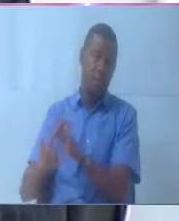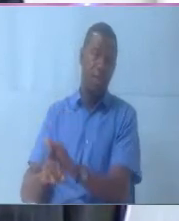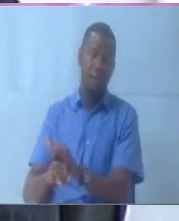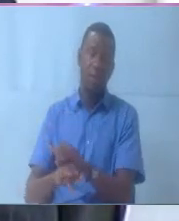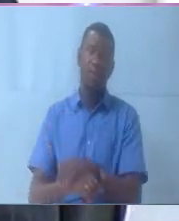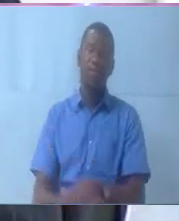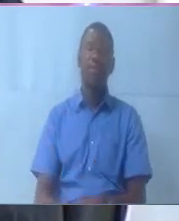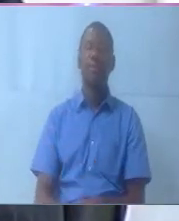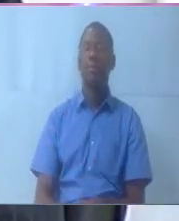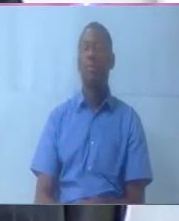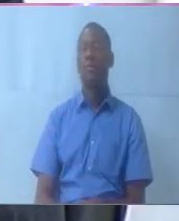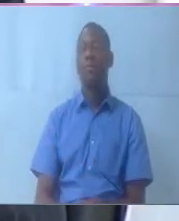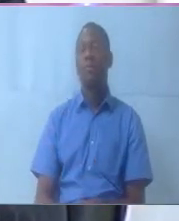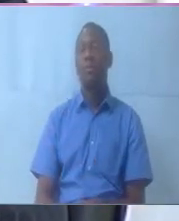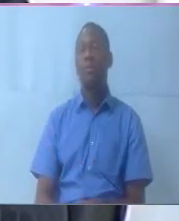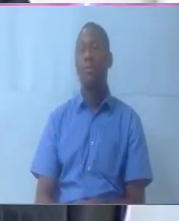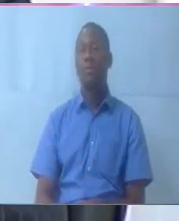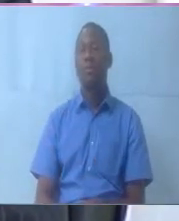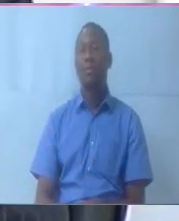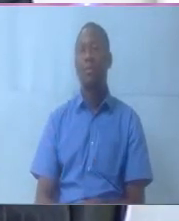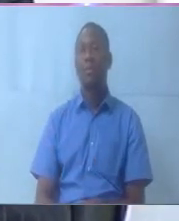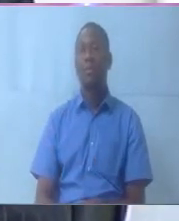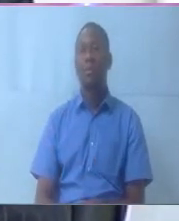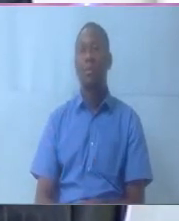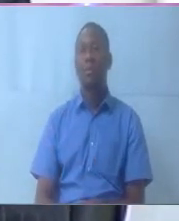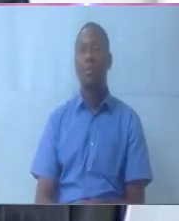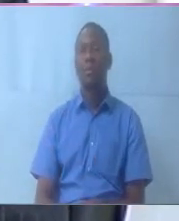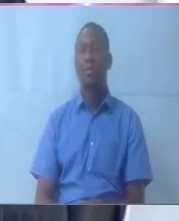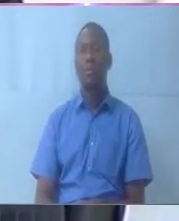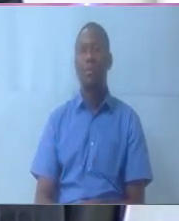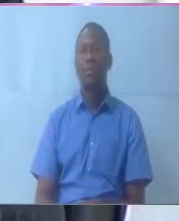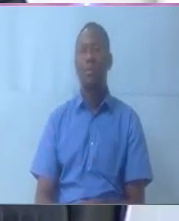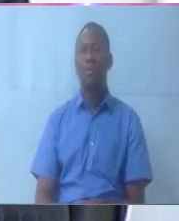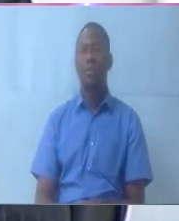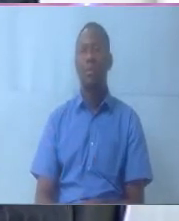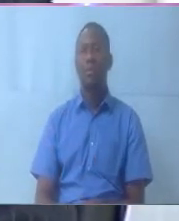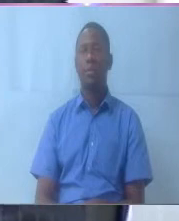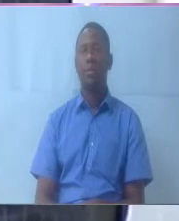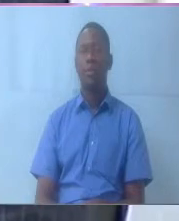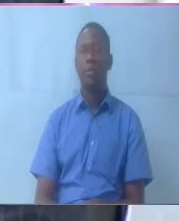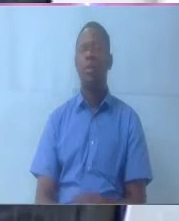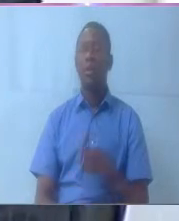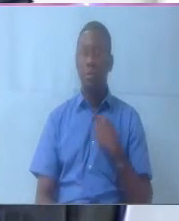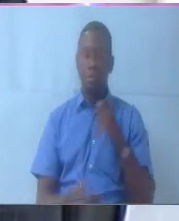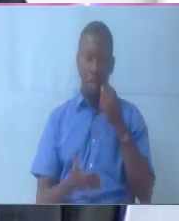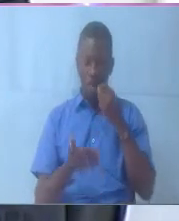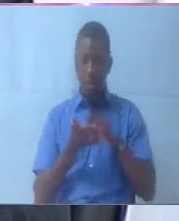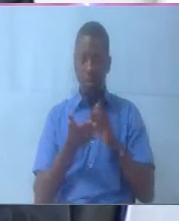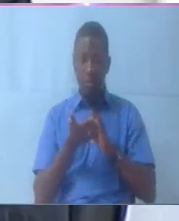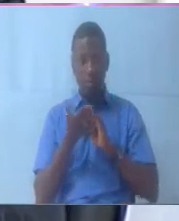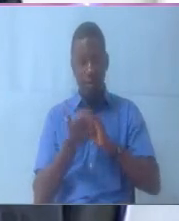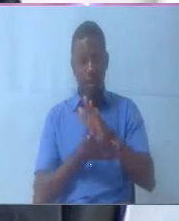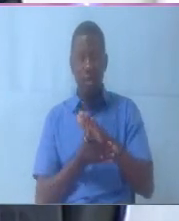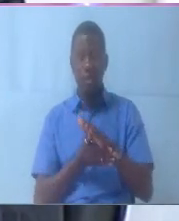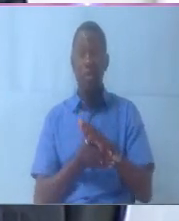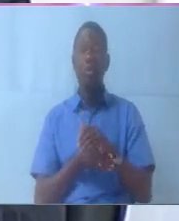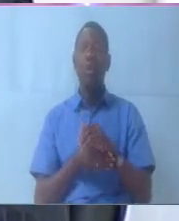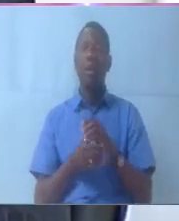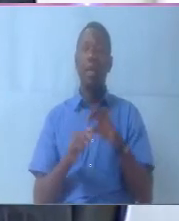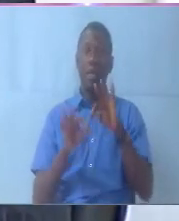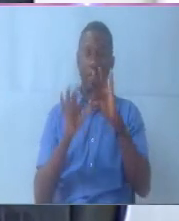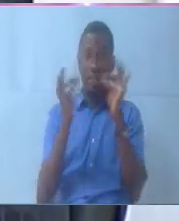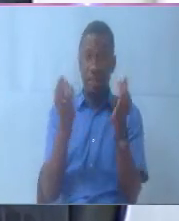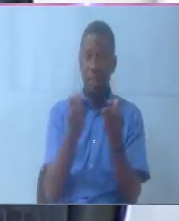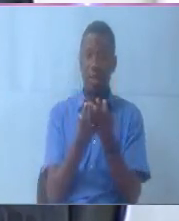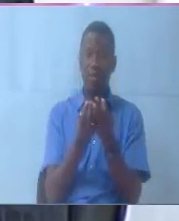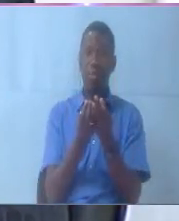ila ko bonyoto ye muta itata muto kono. There was an application filed by a team of pro bono lawyers. Lawyer lu soton